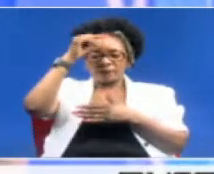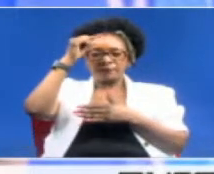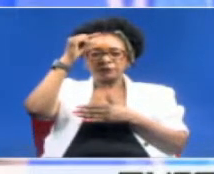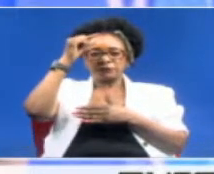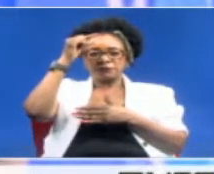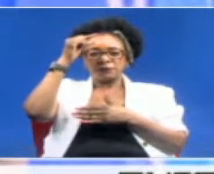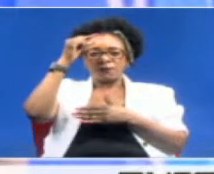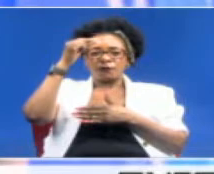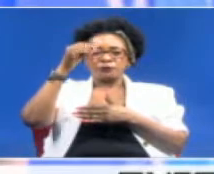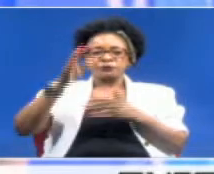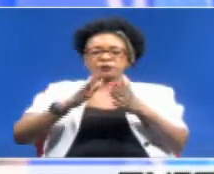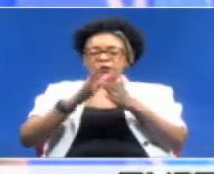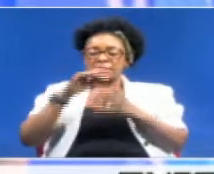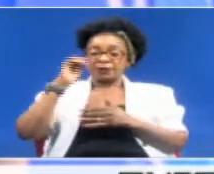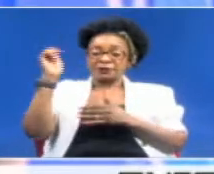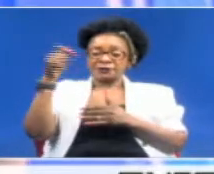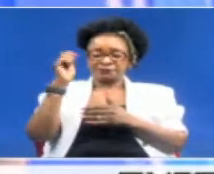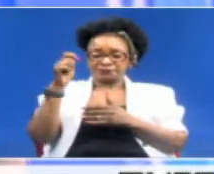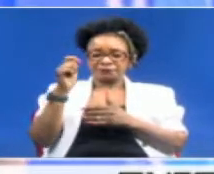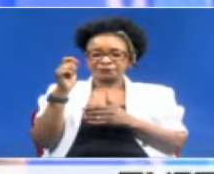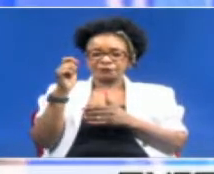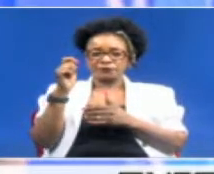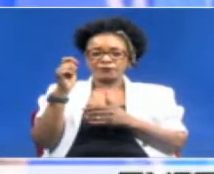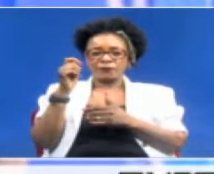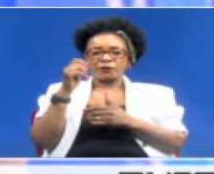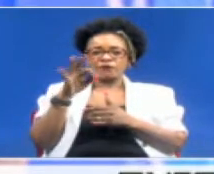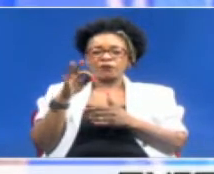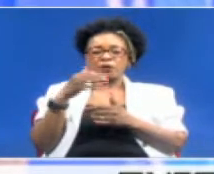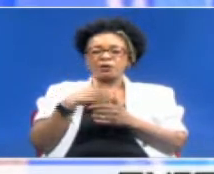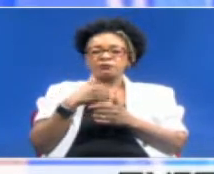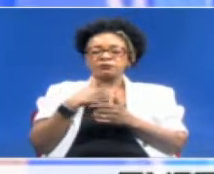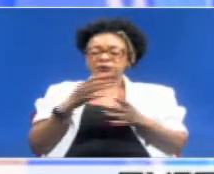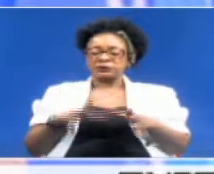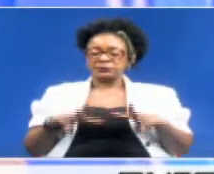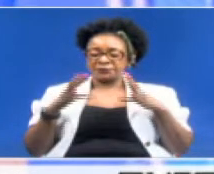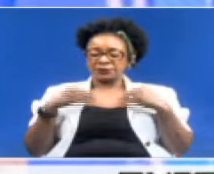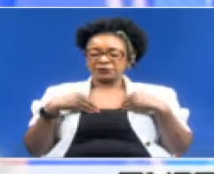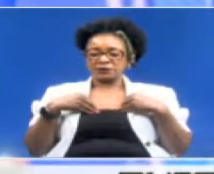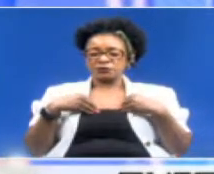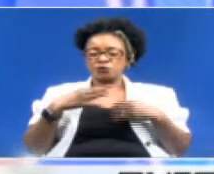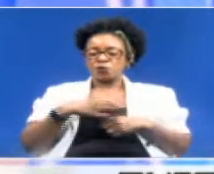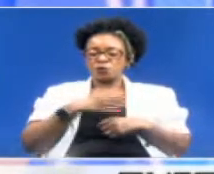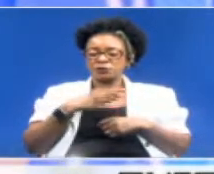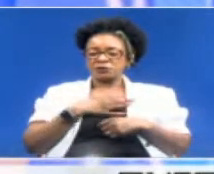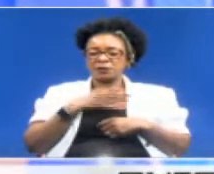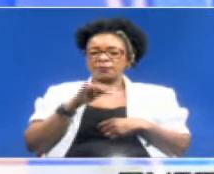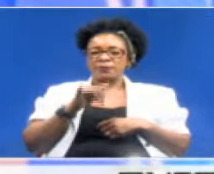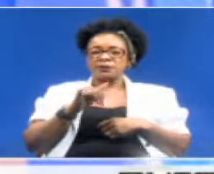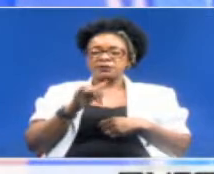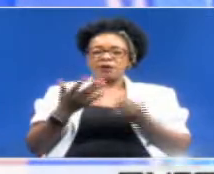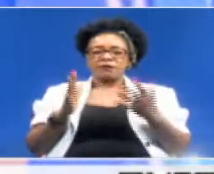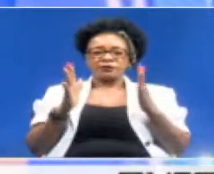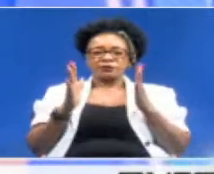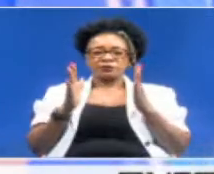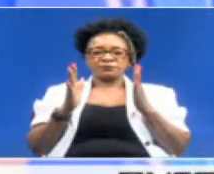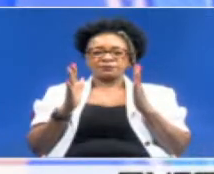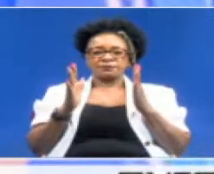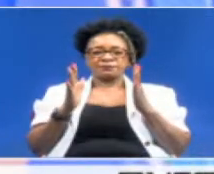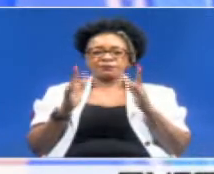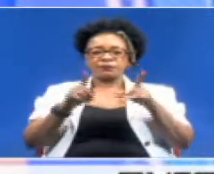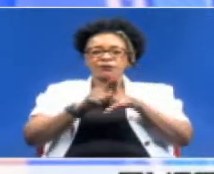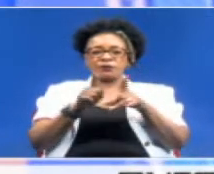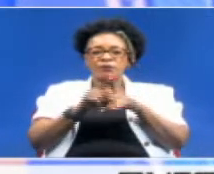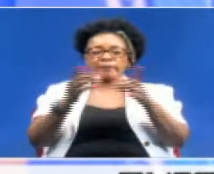the Republic of Kenya for accepting to host this prestigious event and providing